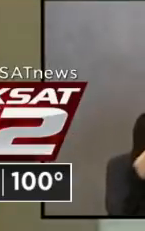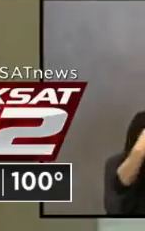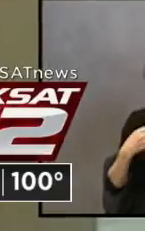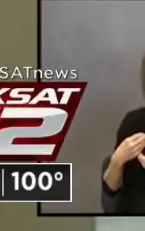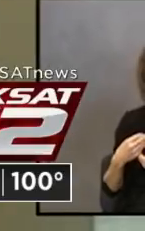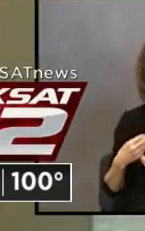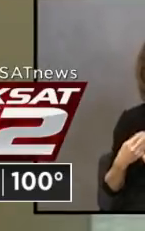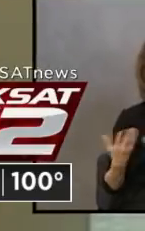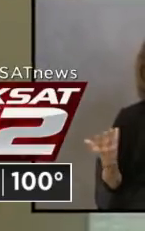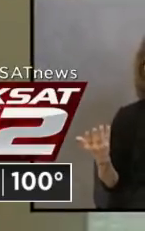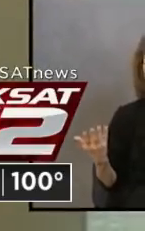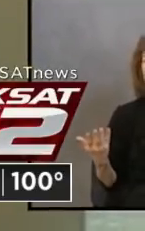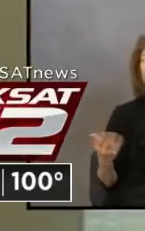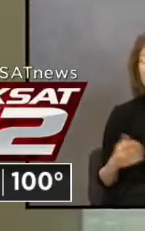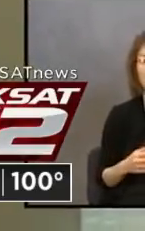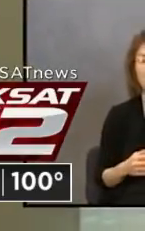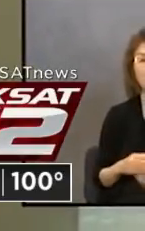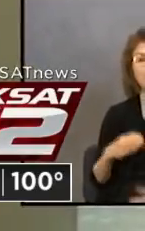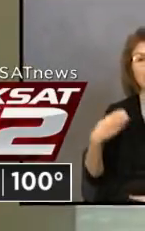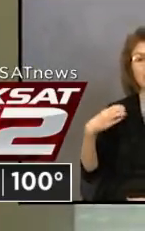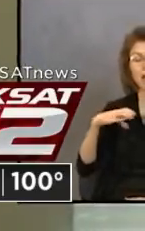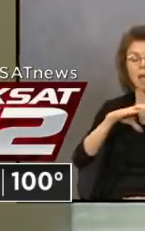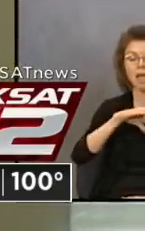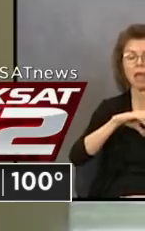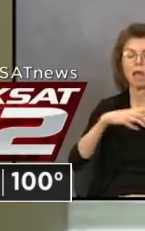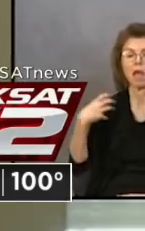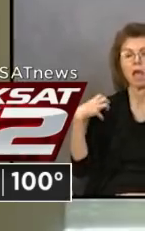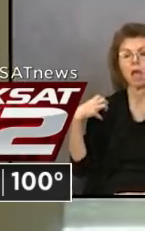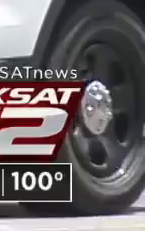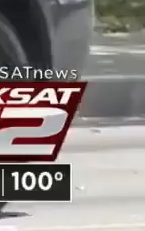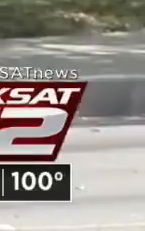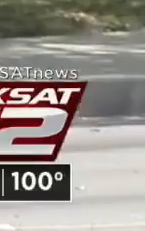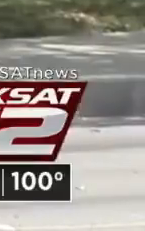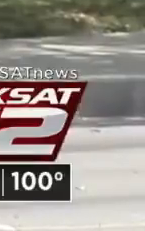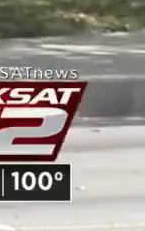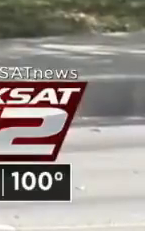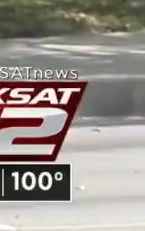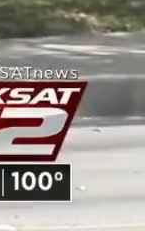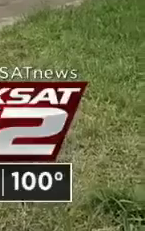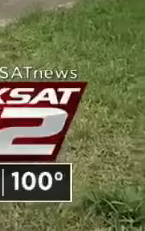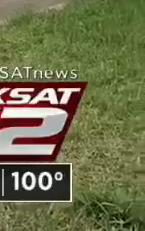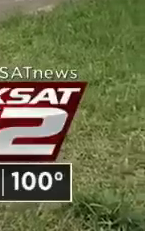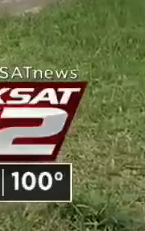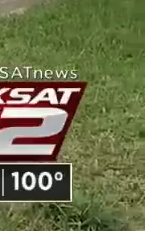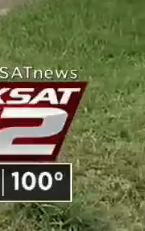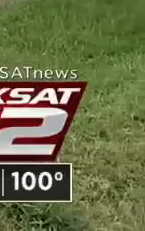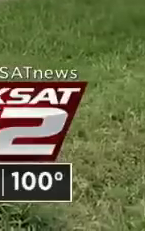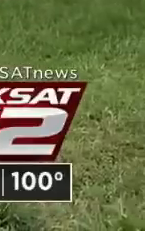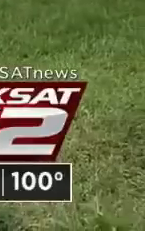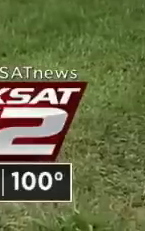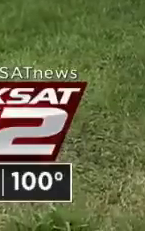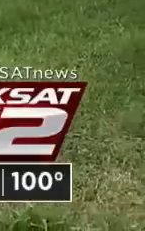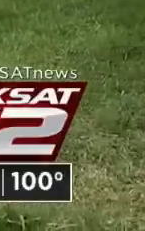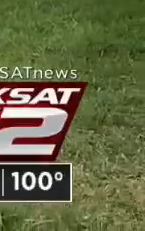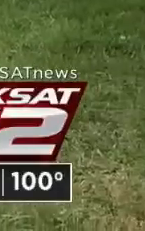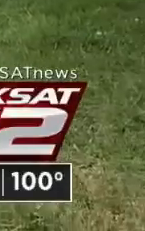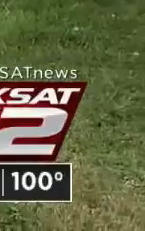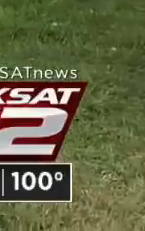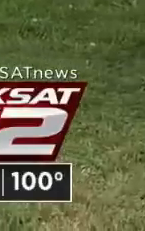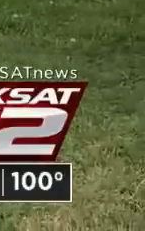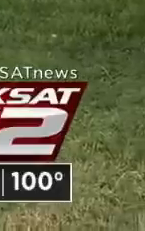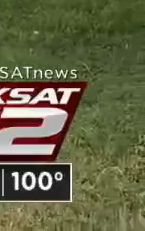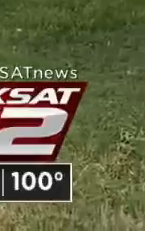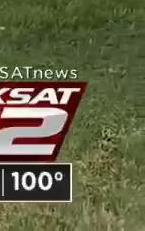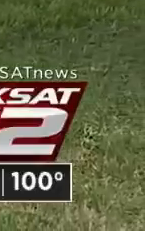process. The police chief and other city officials have spoken before about what they feel is the chief's inability to punish misconduct because of